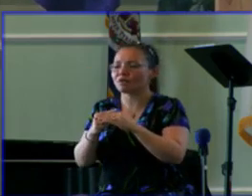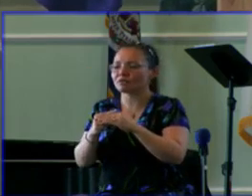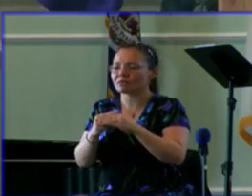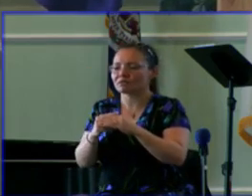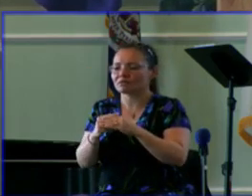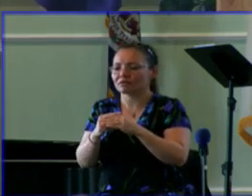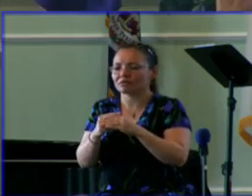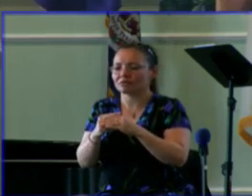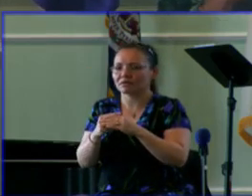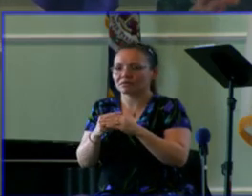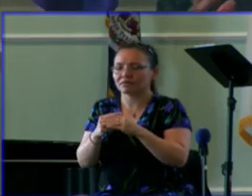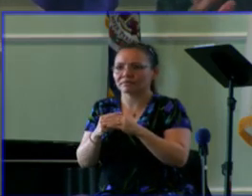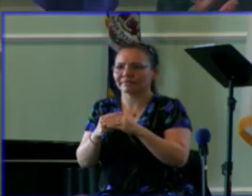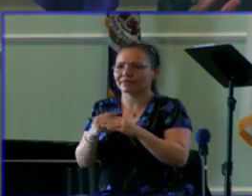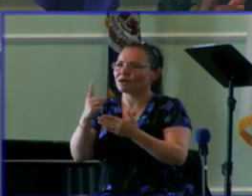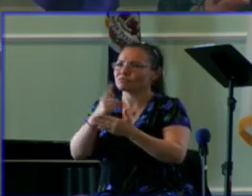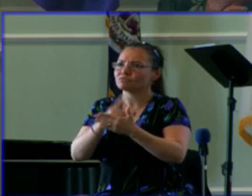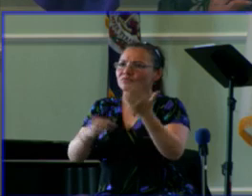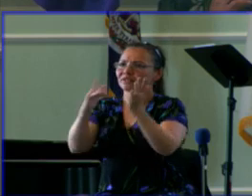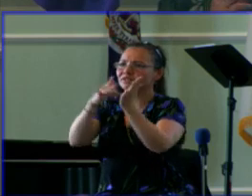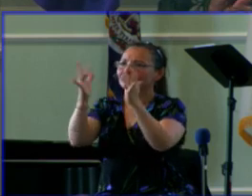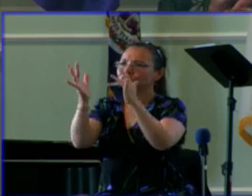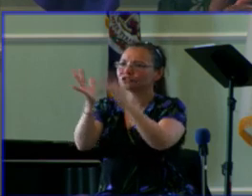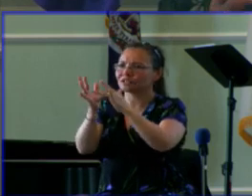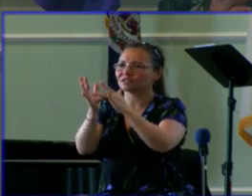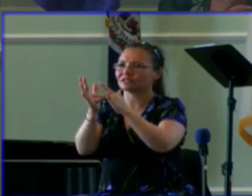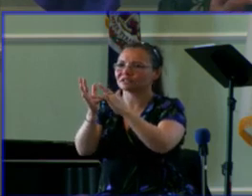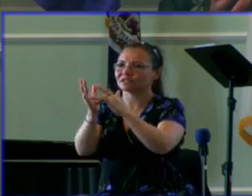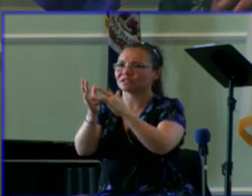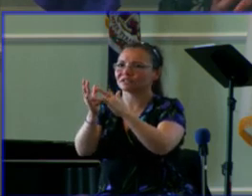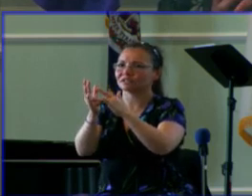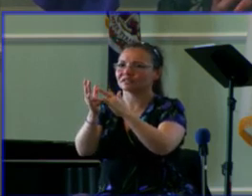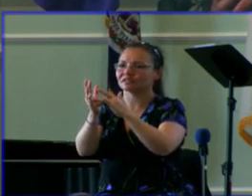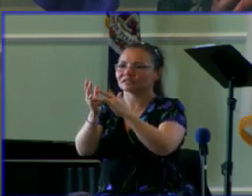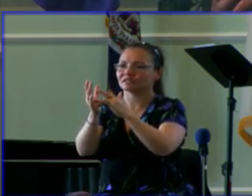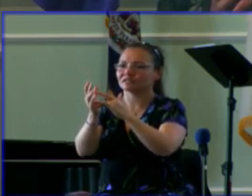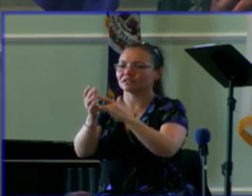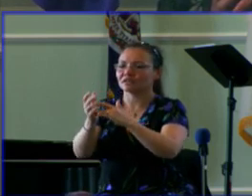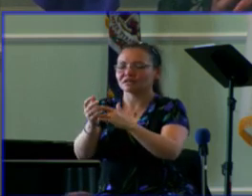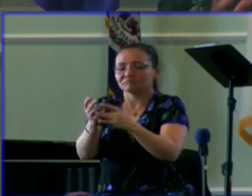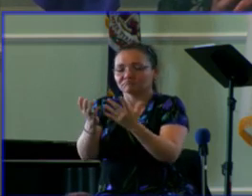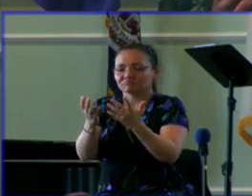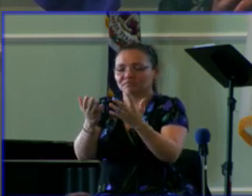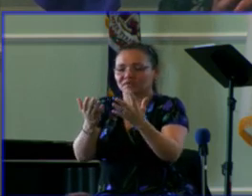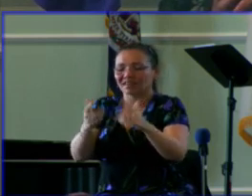I thought about what Jesus went through